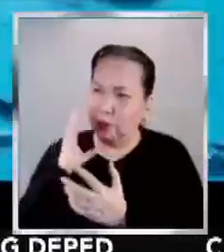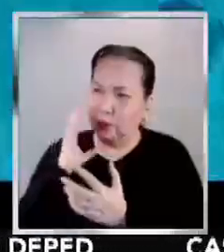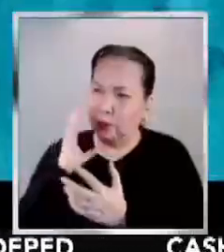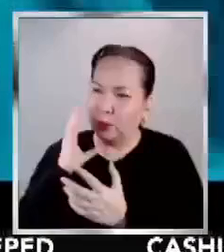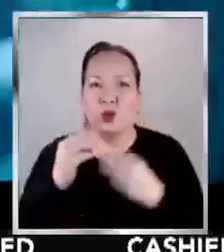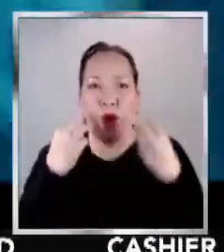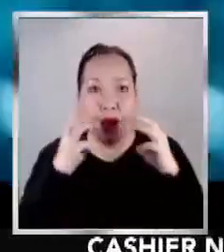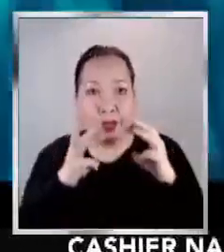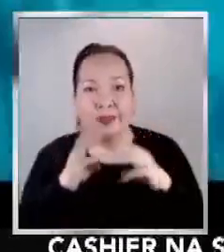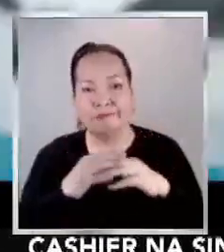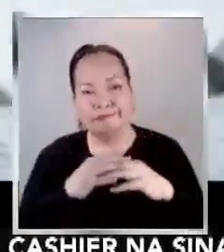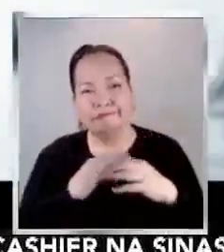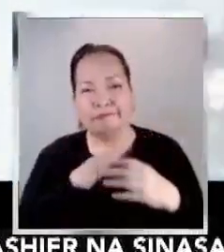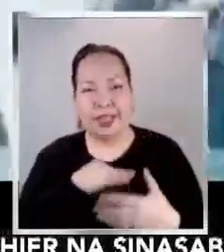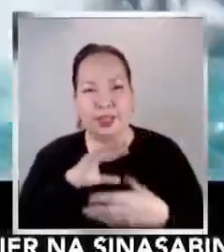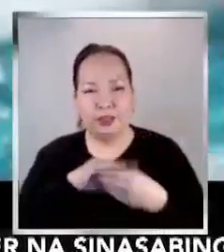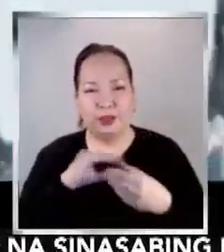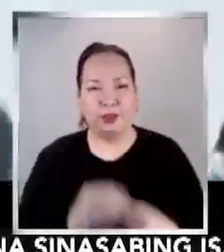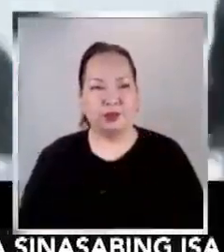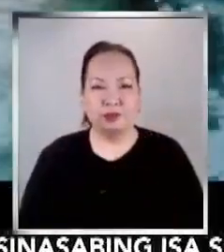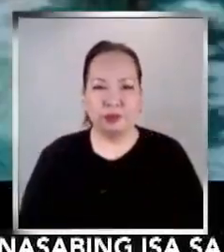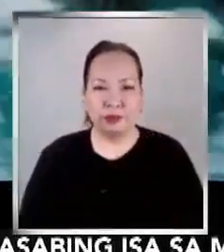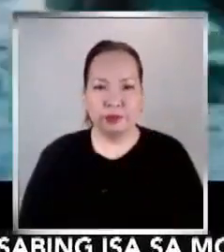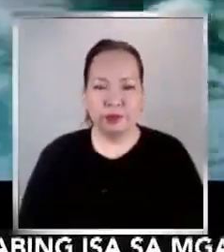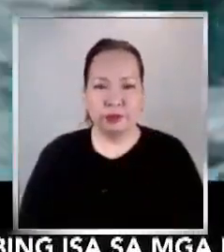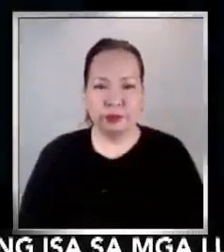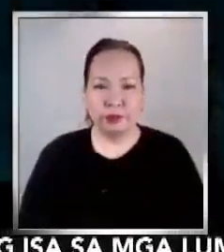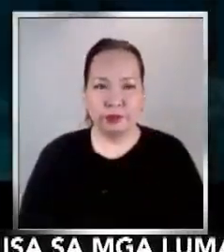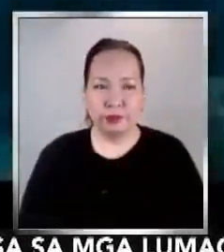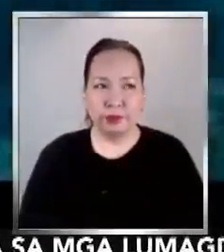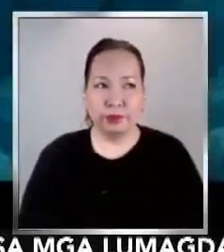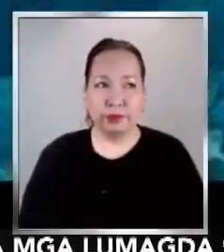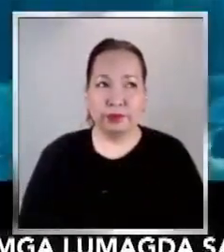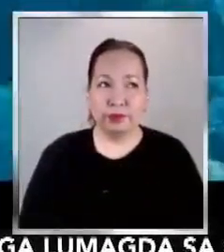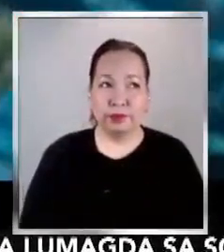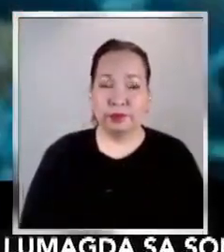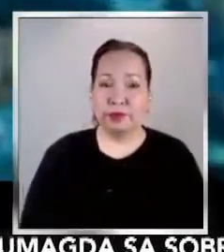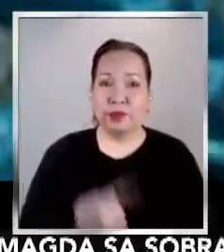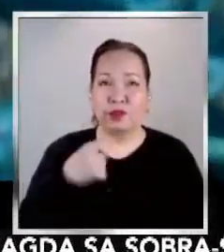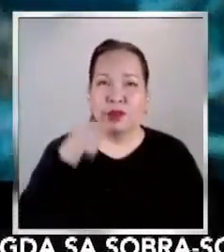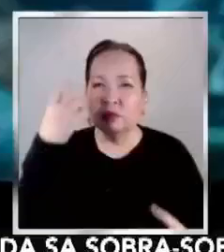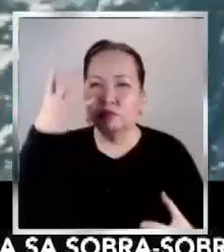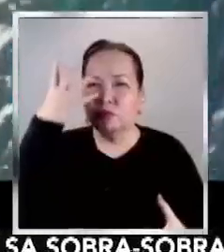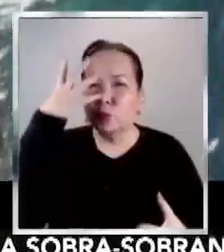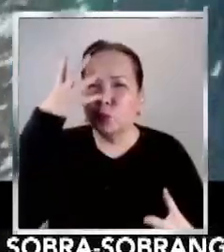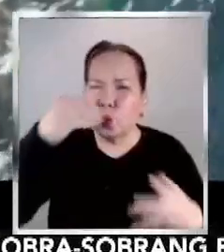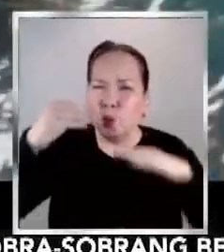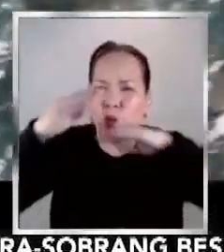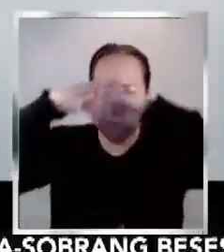Teach them our ways. Keep up, Forrest! Mula sa breathtaking underwater scenes,